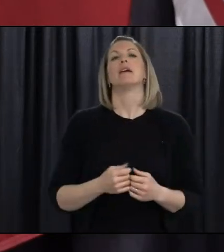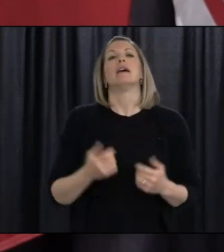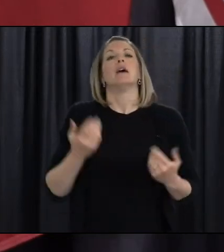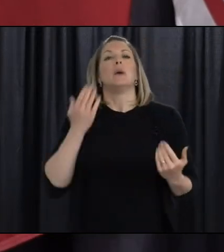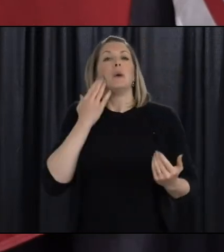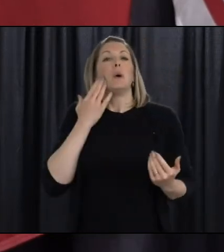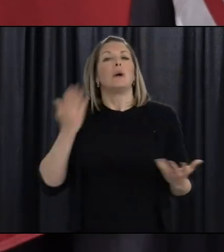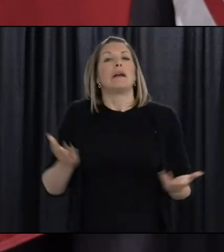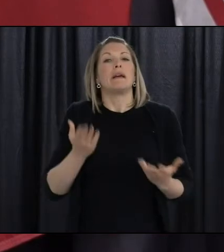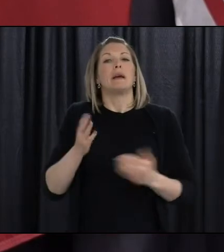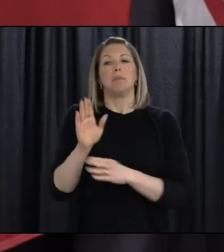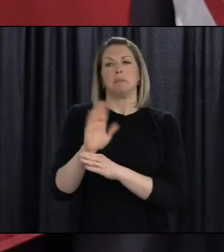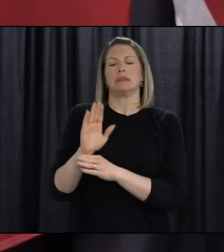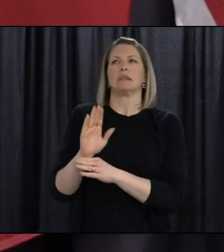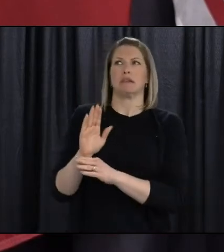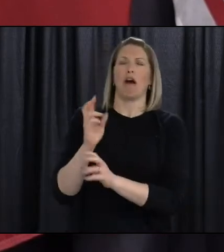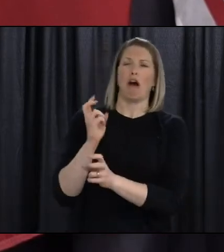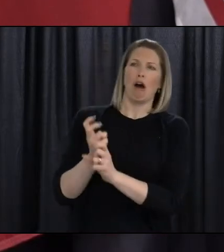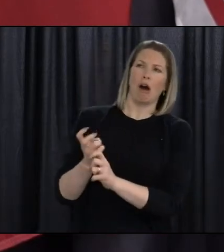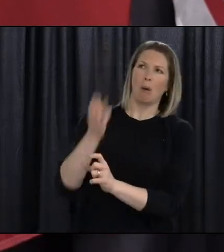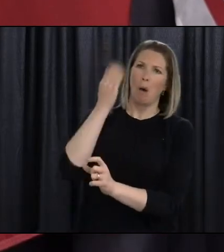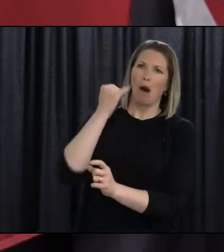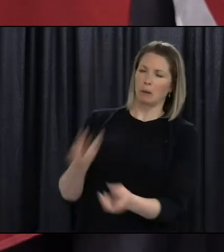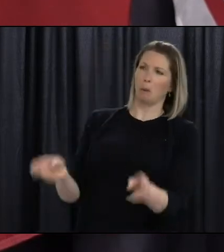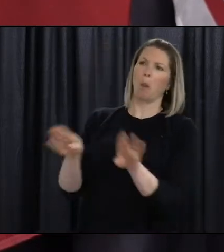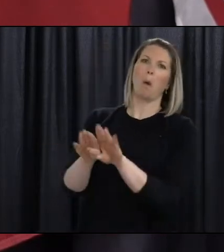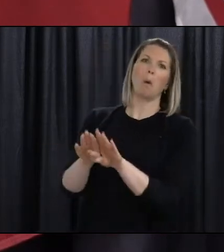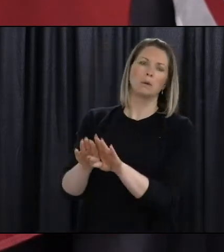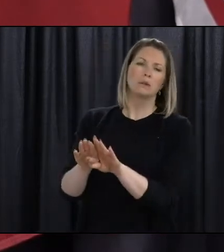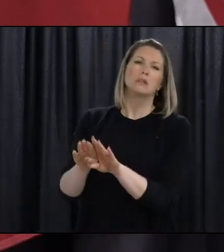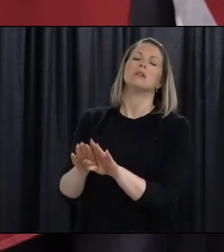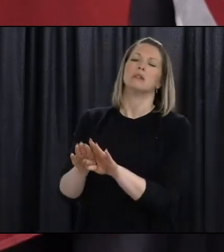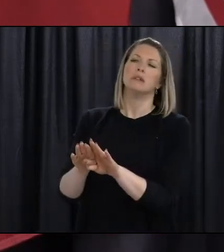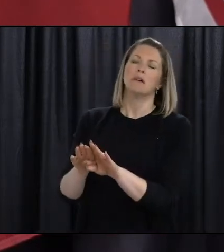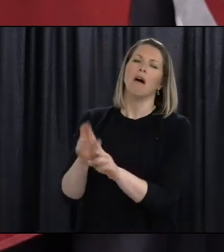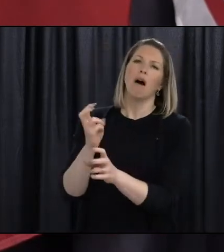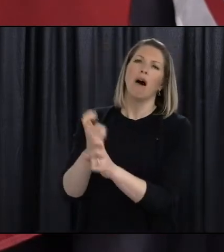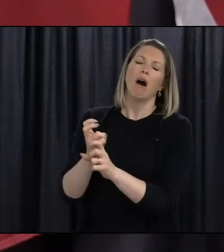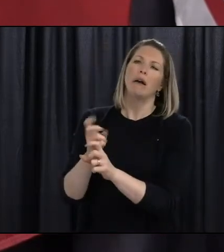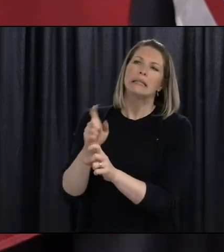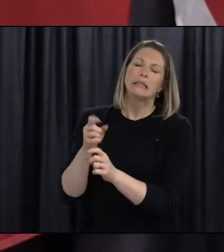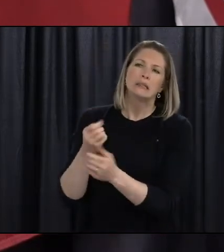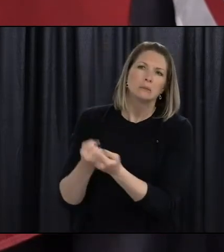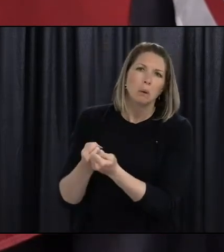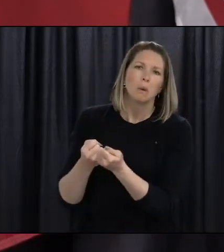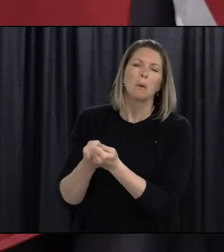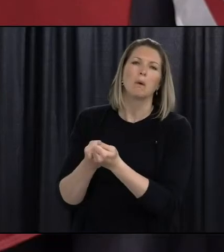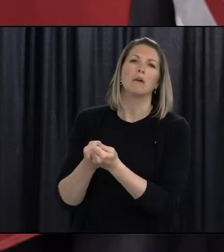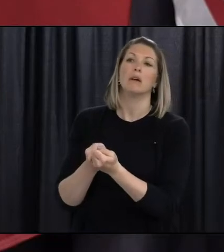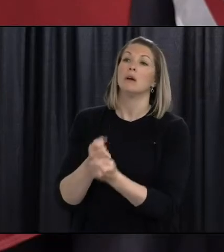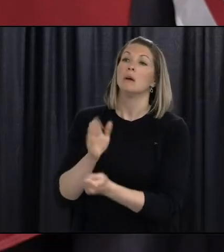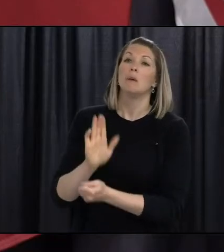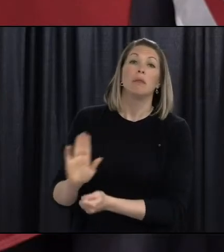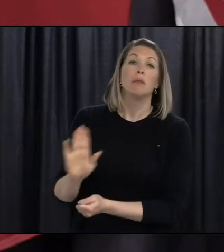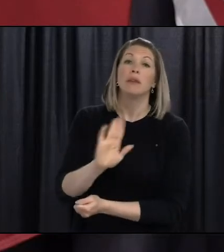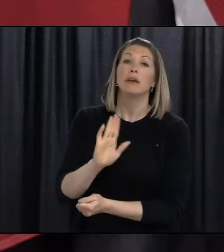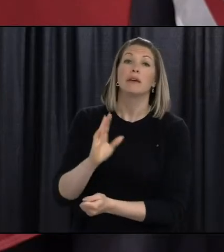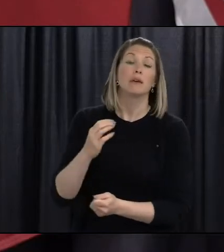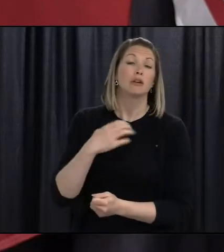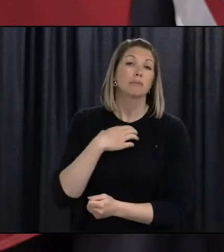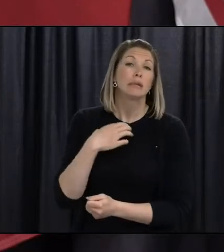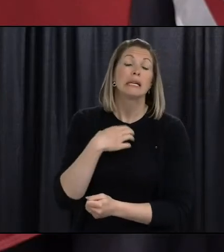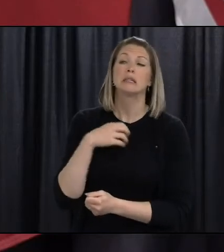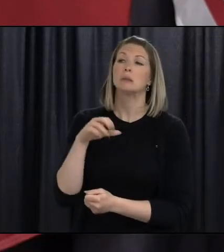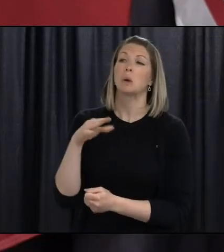the onset of COVID-19, and we will continue to work with them, listen to their concerns wherever possible. We